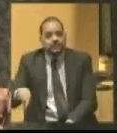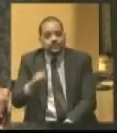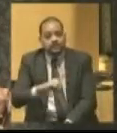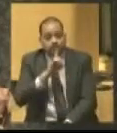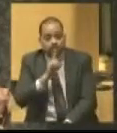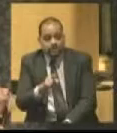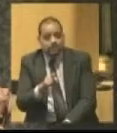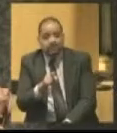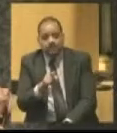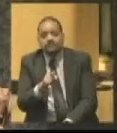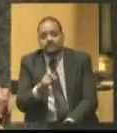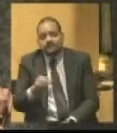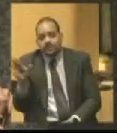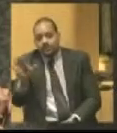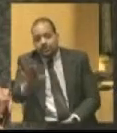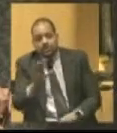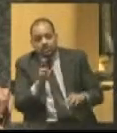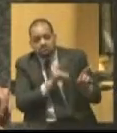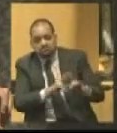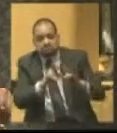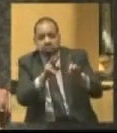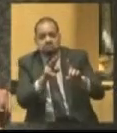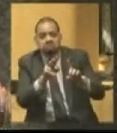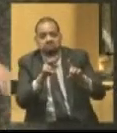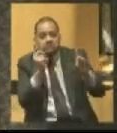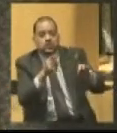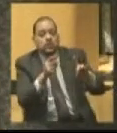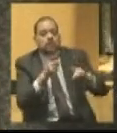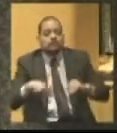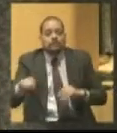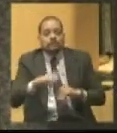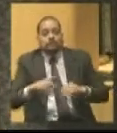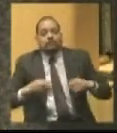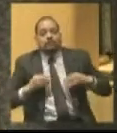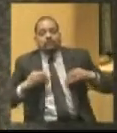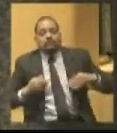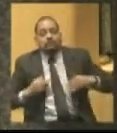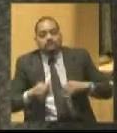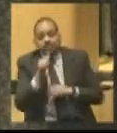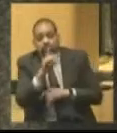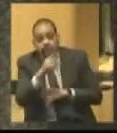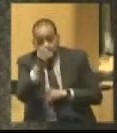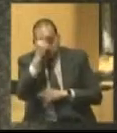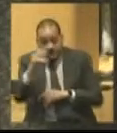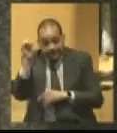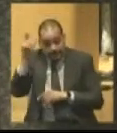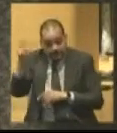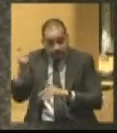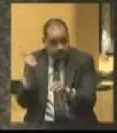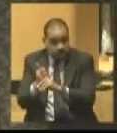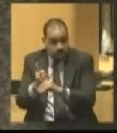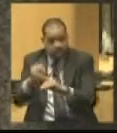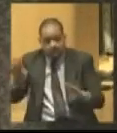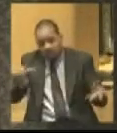completely absorbed their precepts that we no longer appreciate how their explosive their implications were. The Civil War